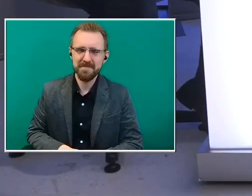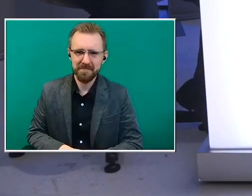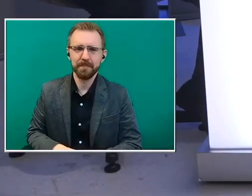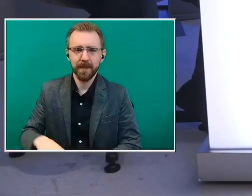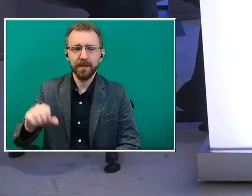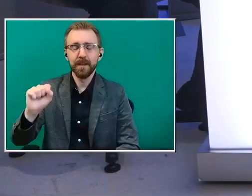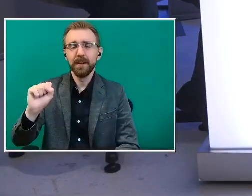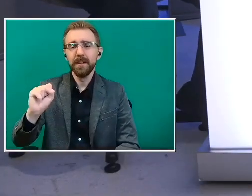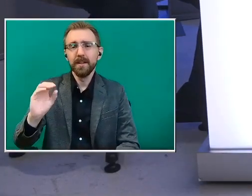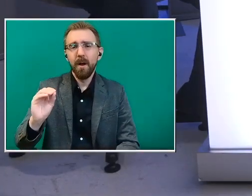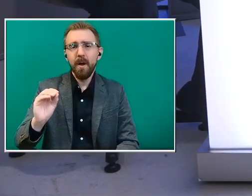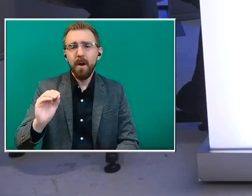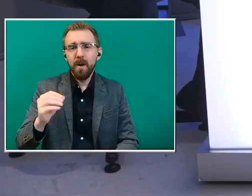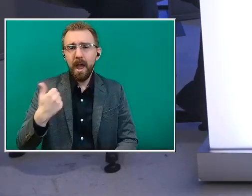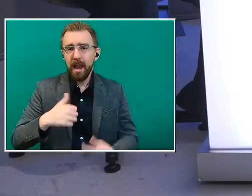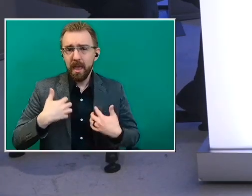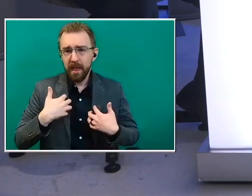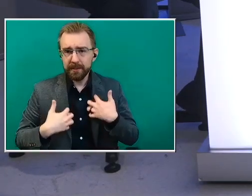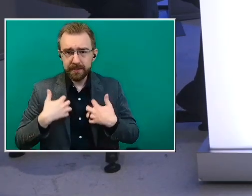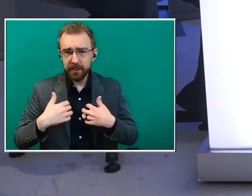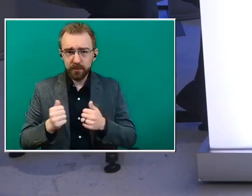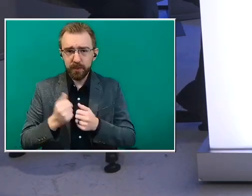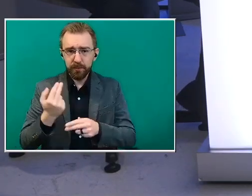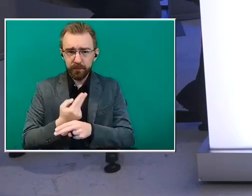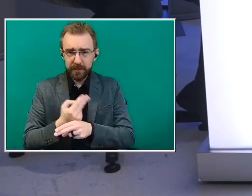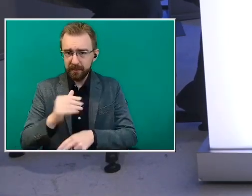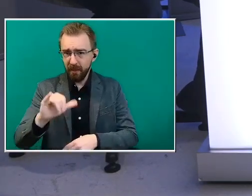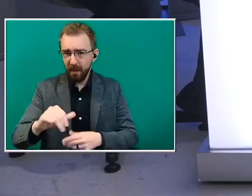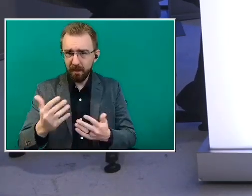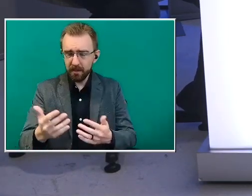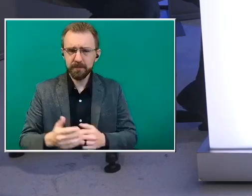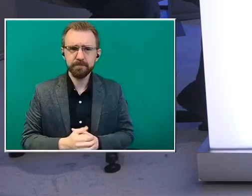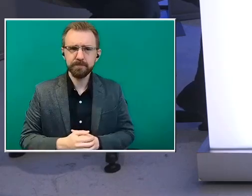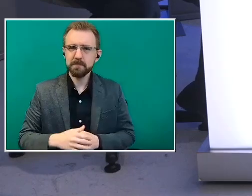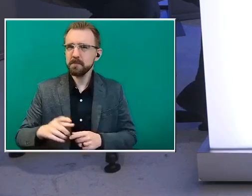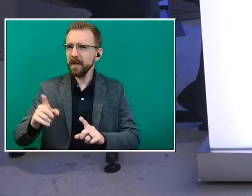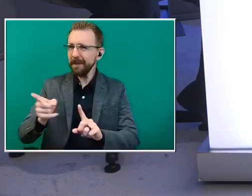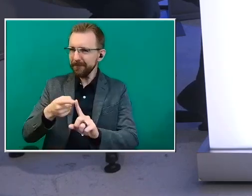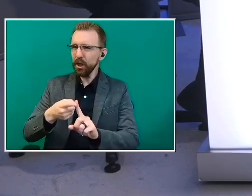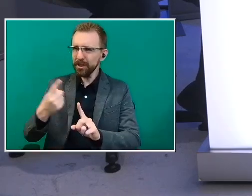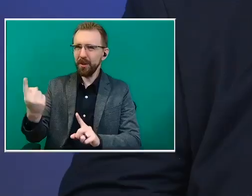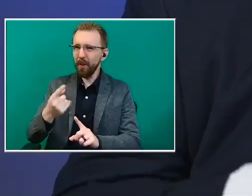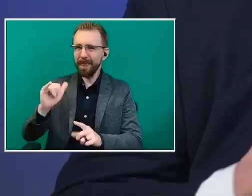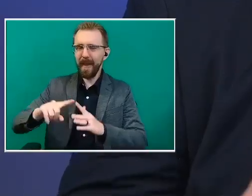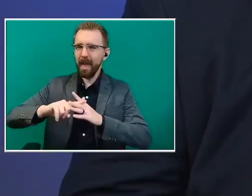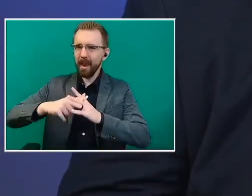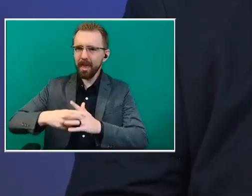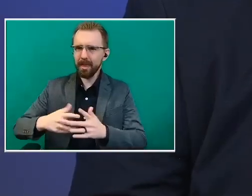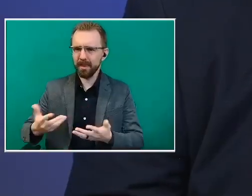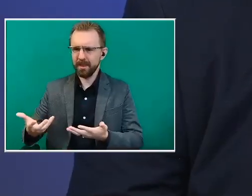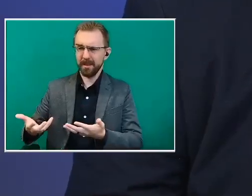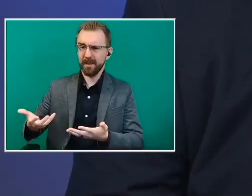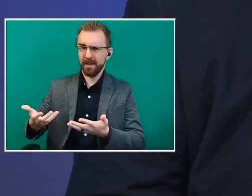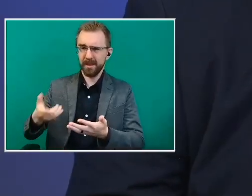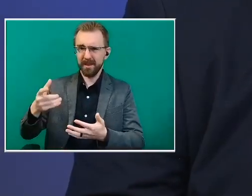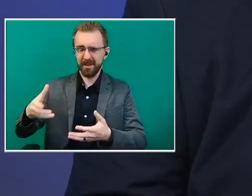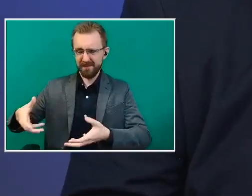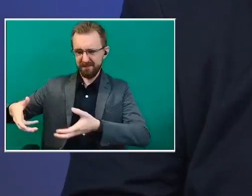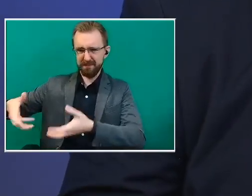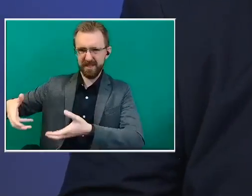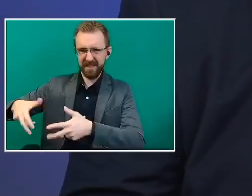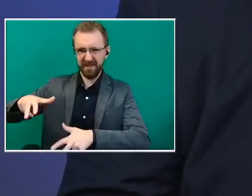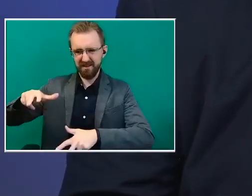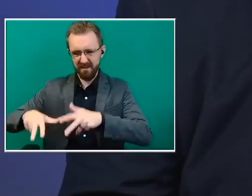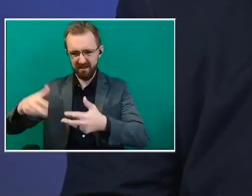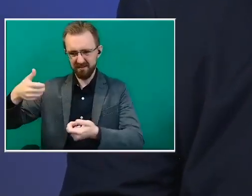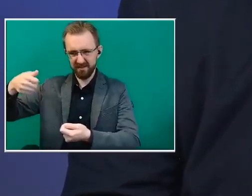any hesitation about wearing your machine? At first, there's always that initial hesitation. Well, you know, it's bulky, it's awkward, and